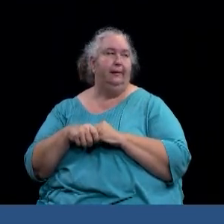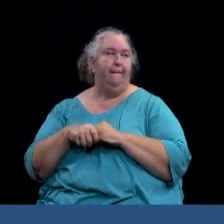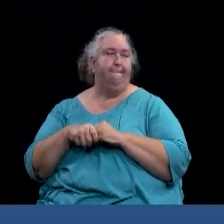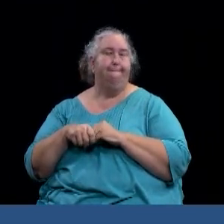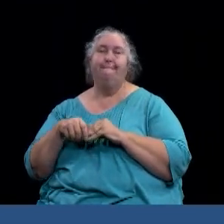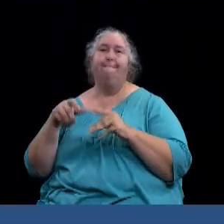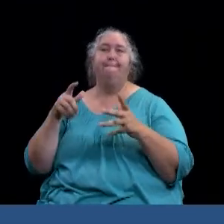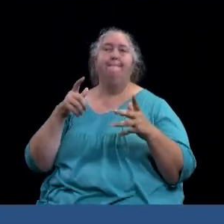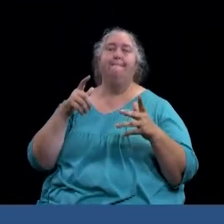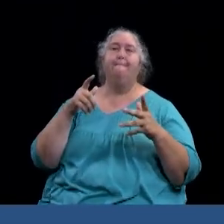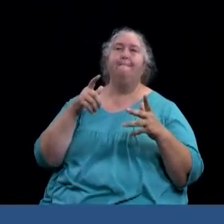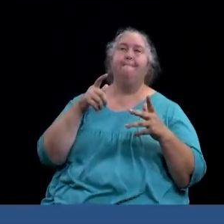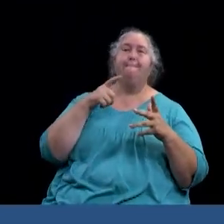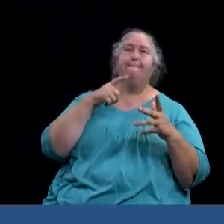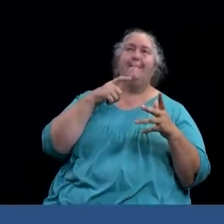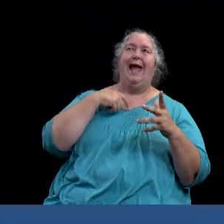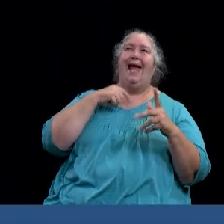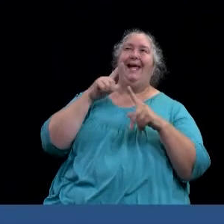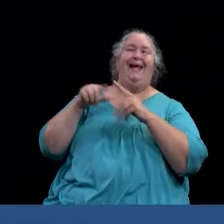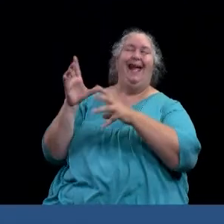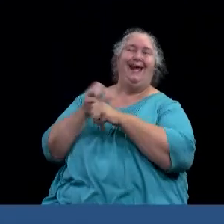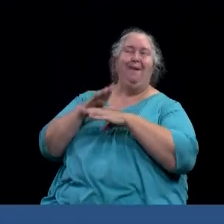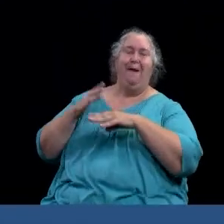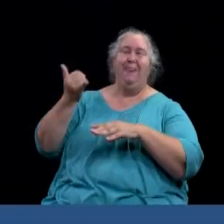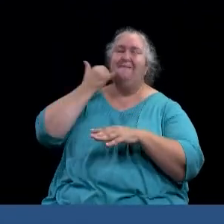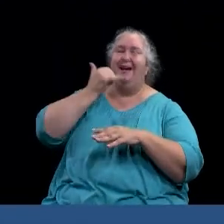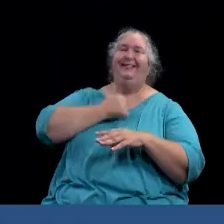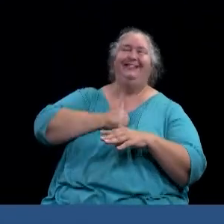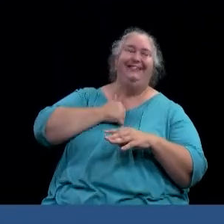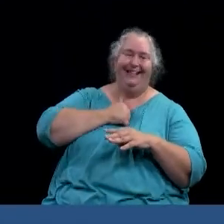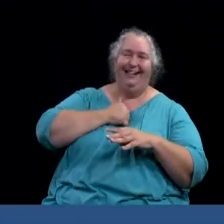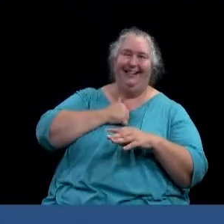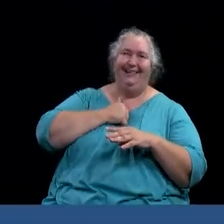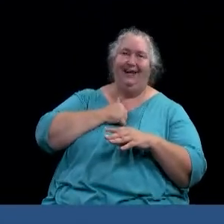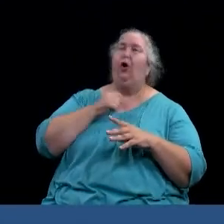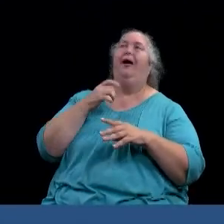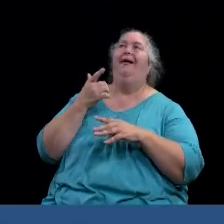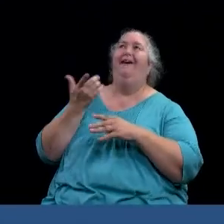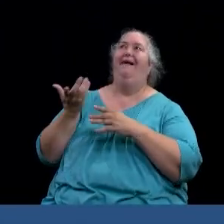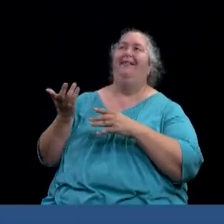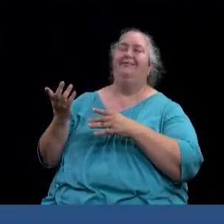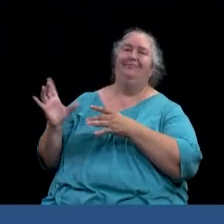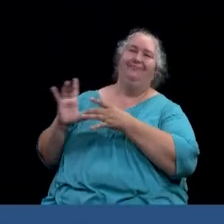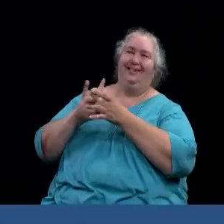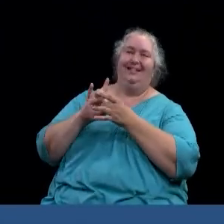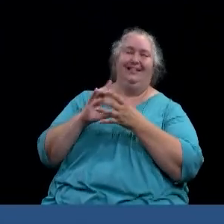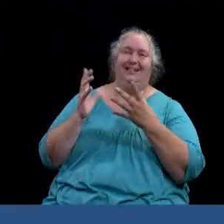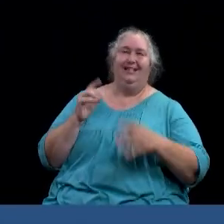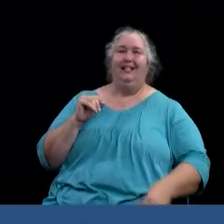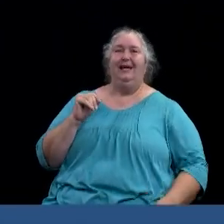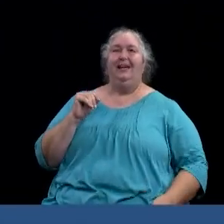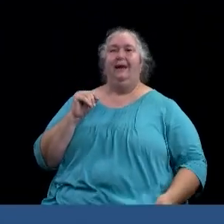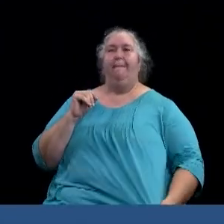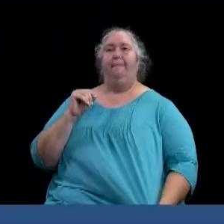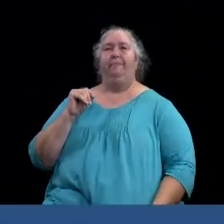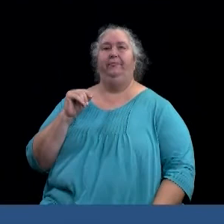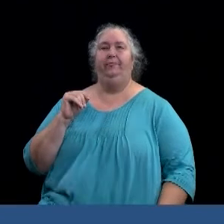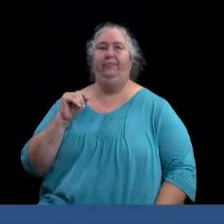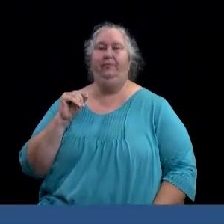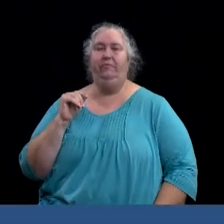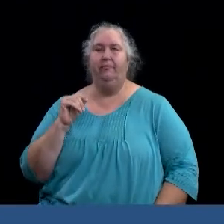phone or I can't get him on the call. Let's go to unmute. He should be allowed to speak. He may have to unmute